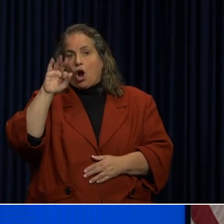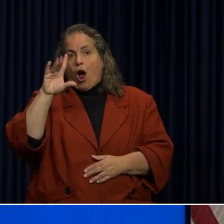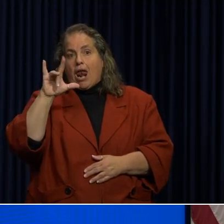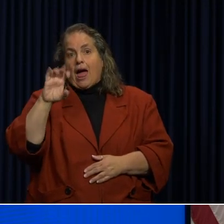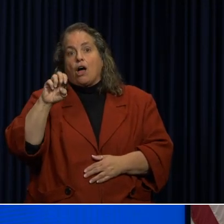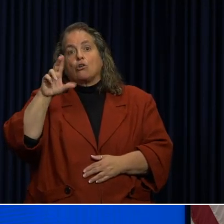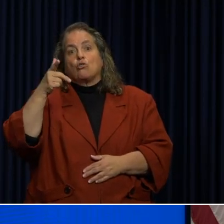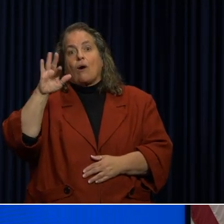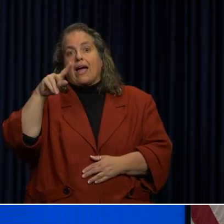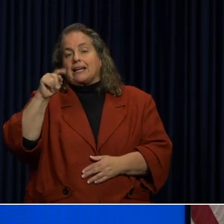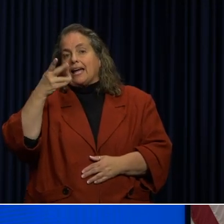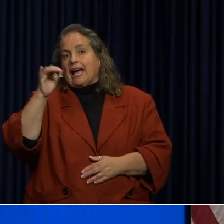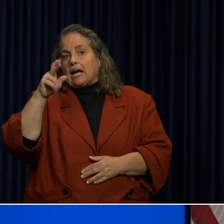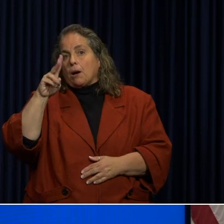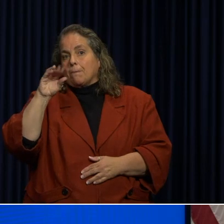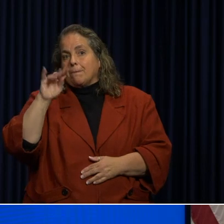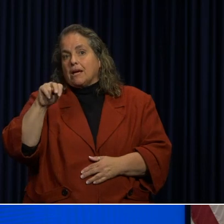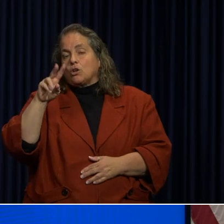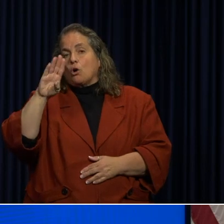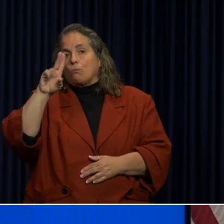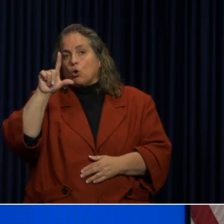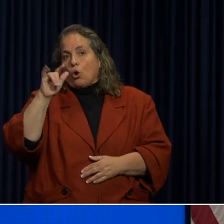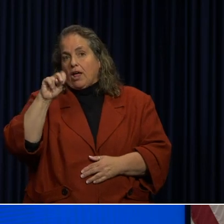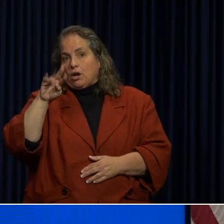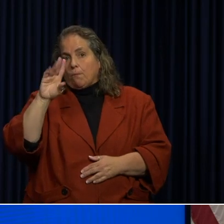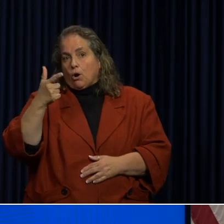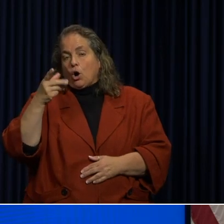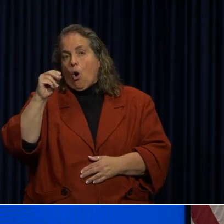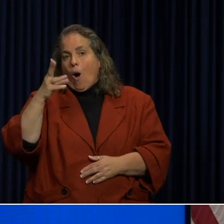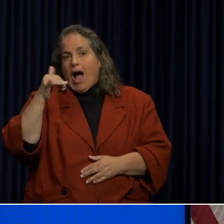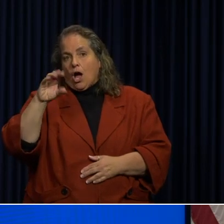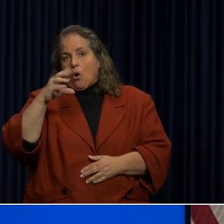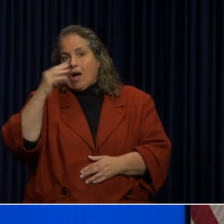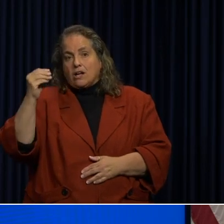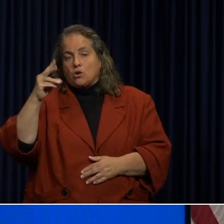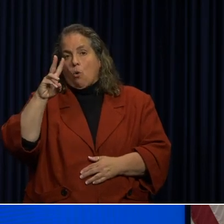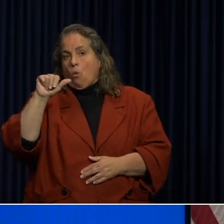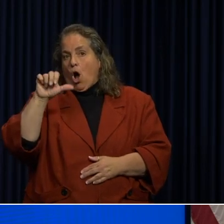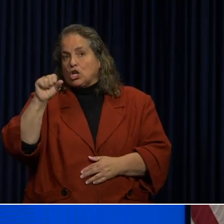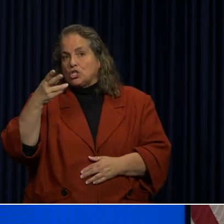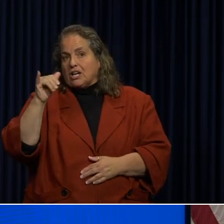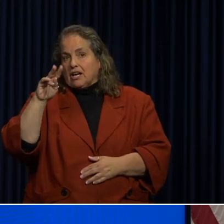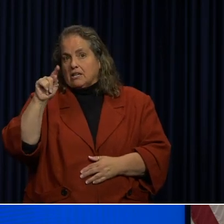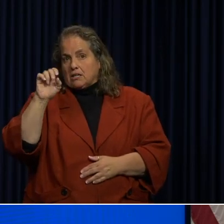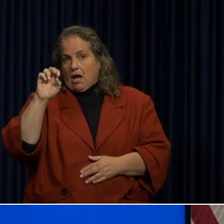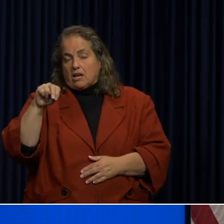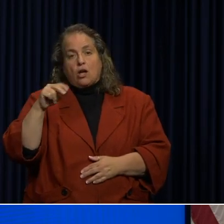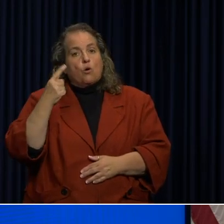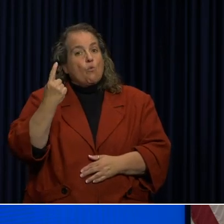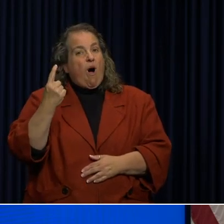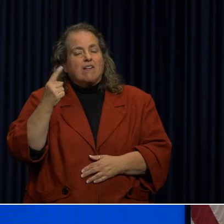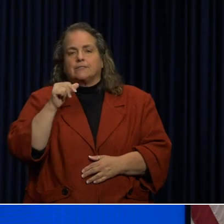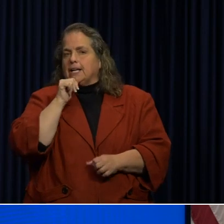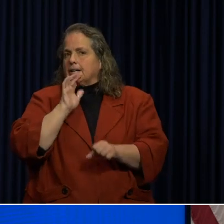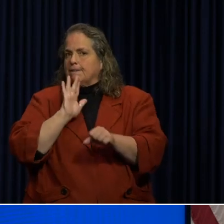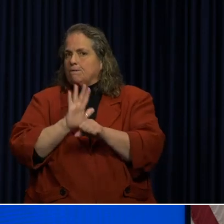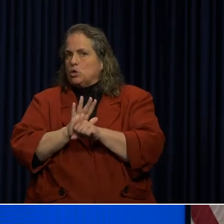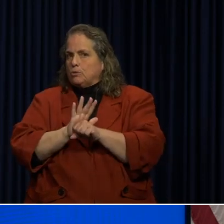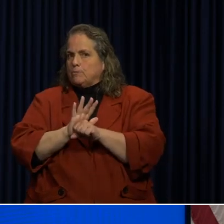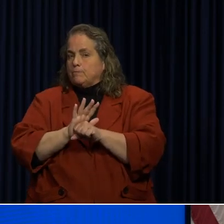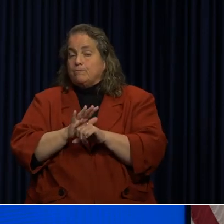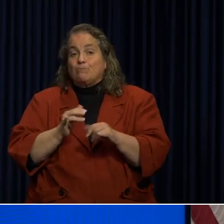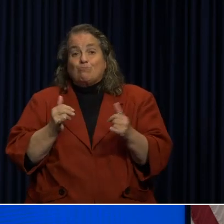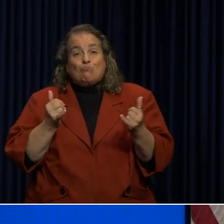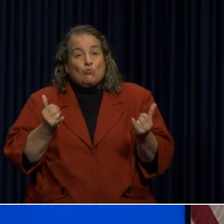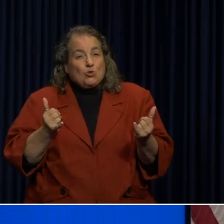Hickman, Muhlenberg, Ohio, and Washington, and 1 that is unconfirmed. Today